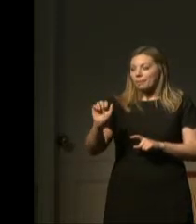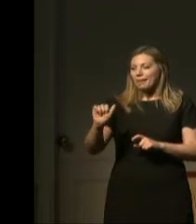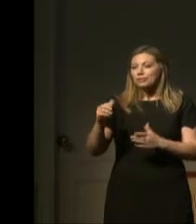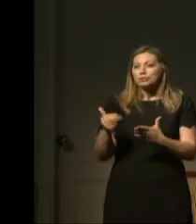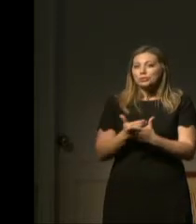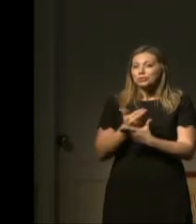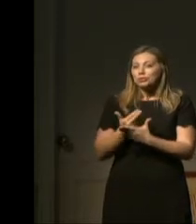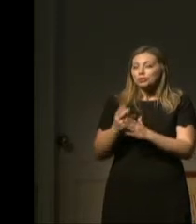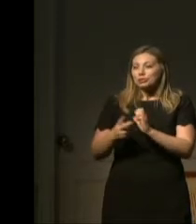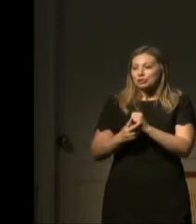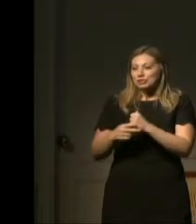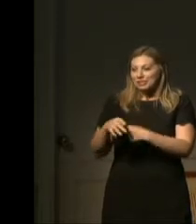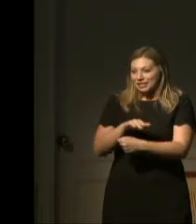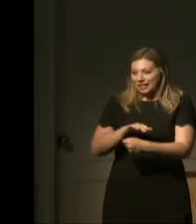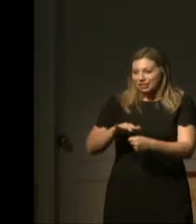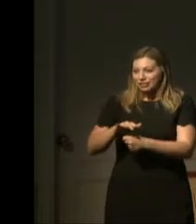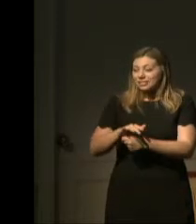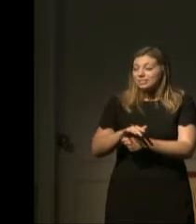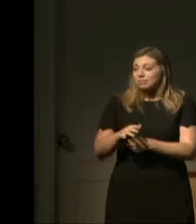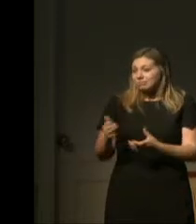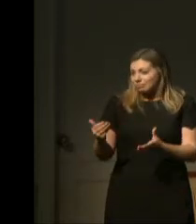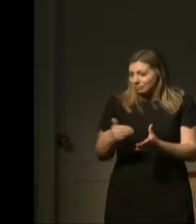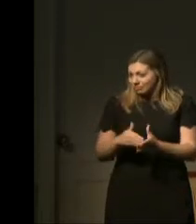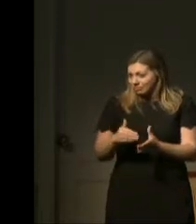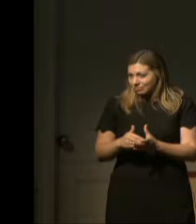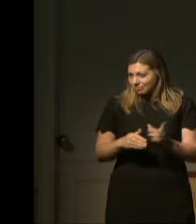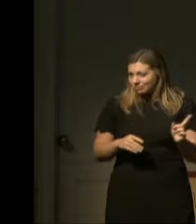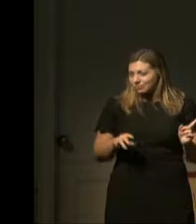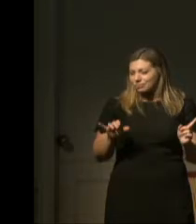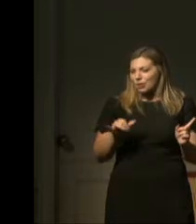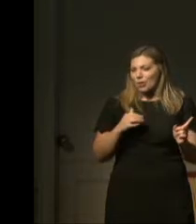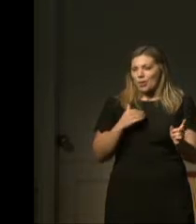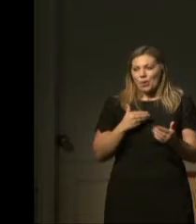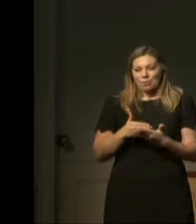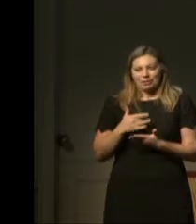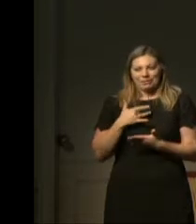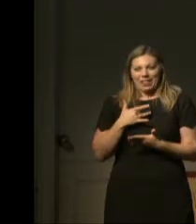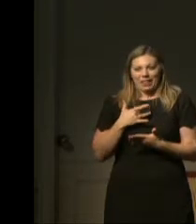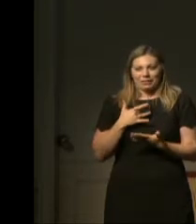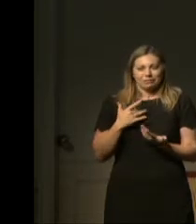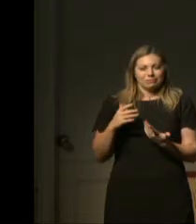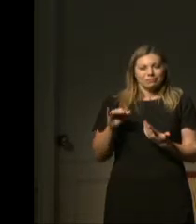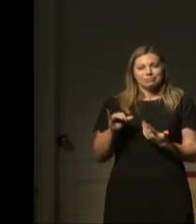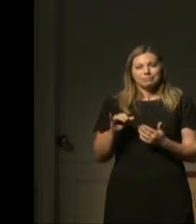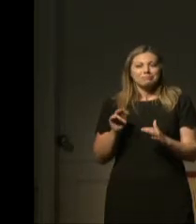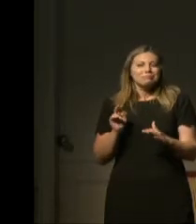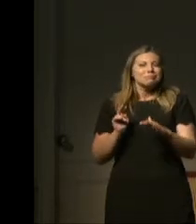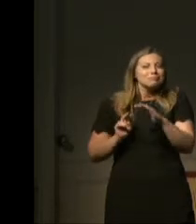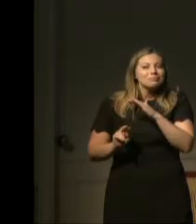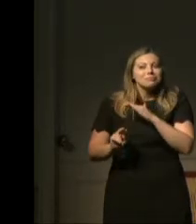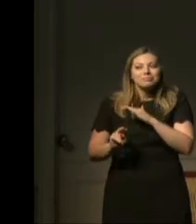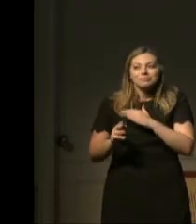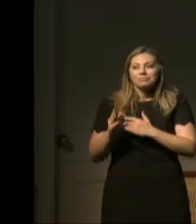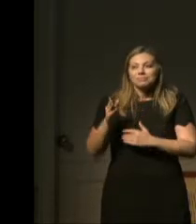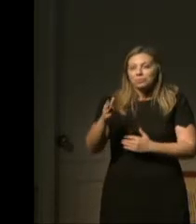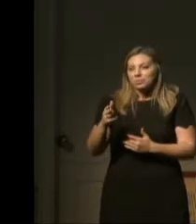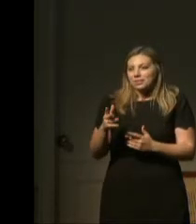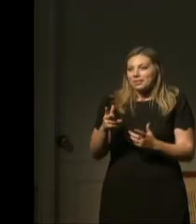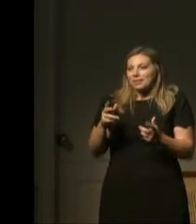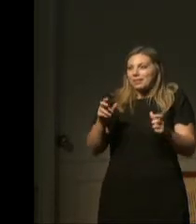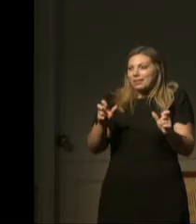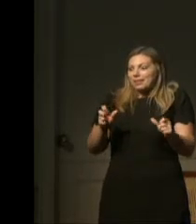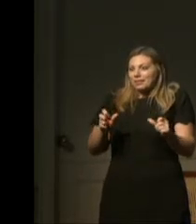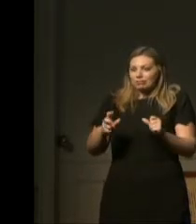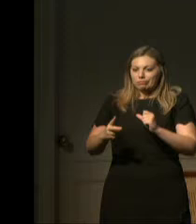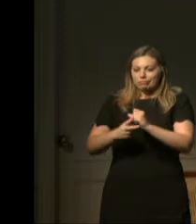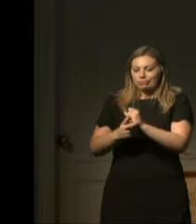storage facility. Again, almost a foreboding sense of the endless capacity